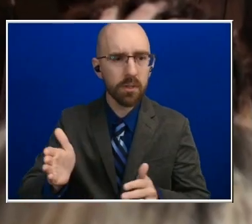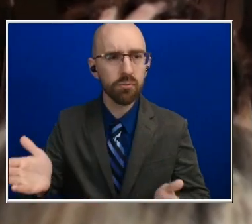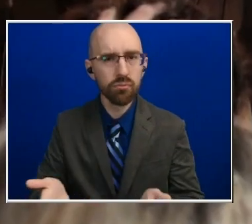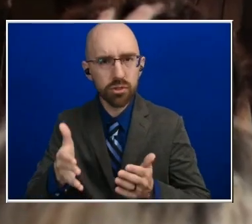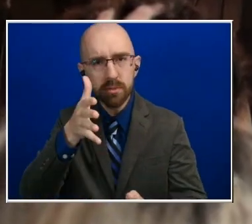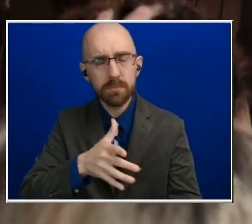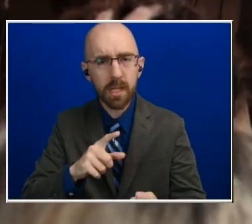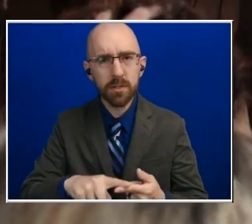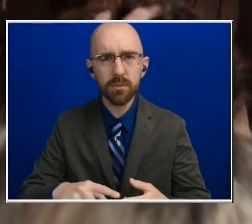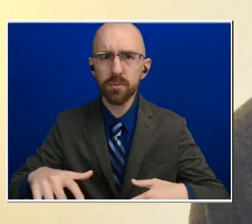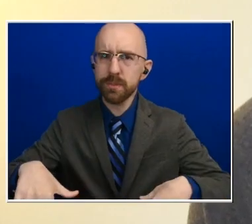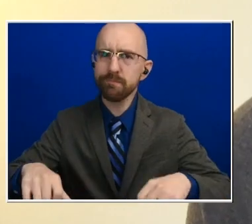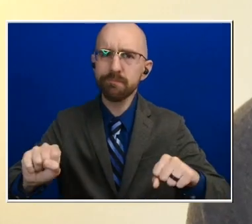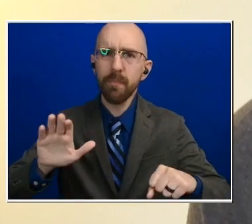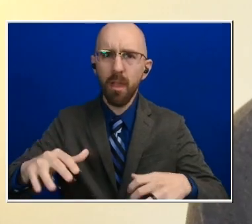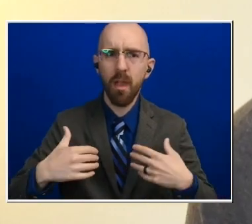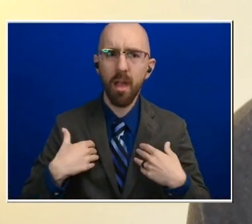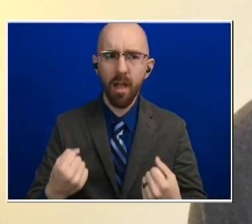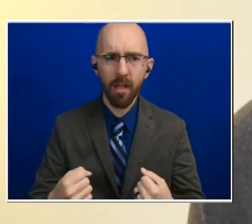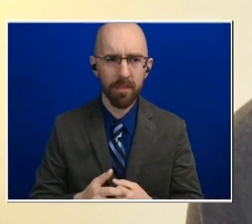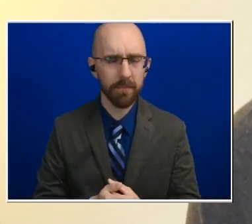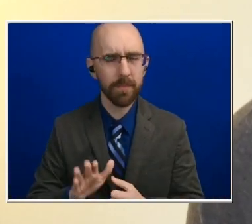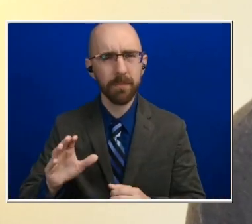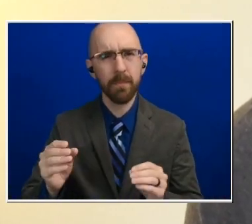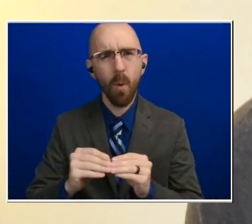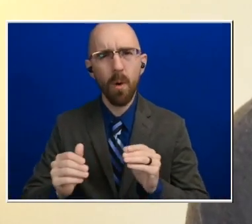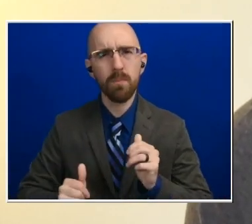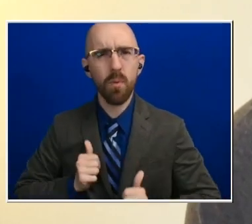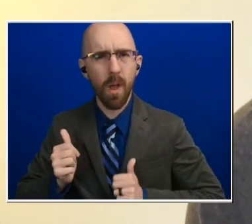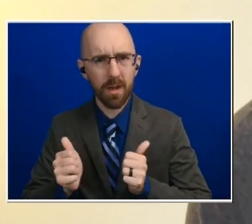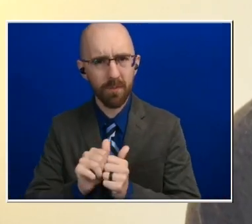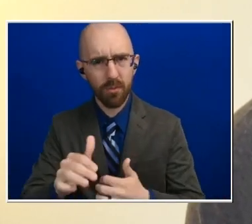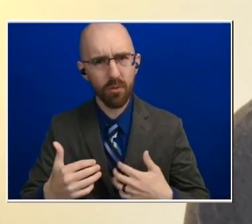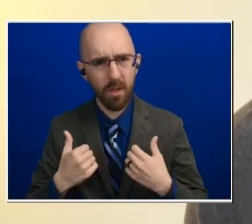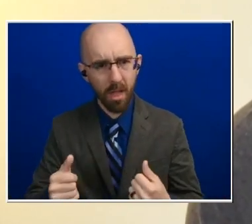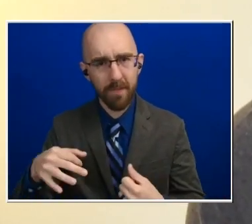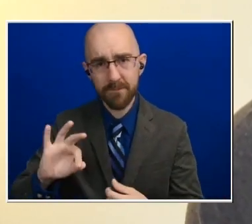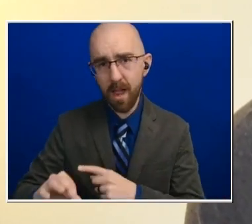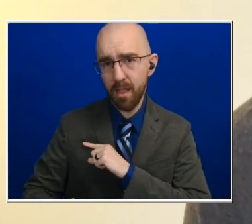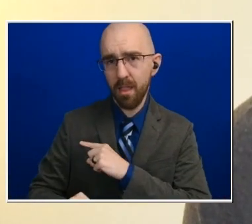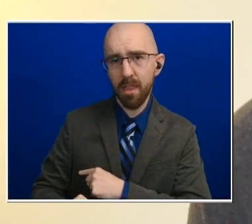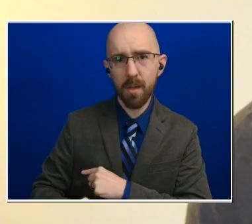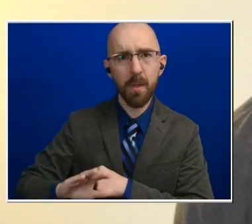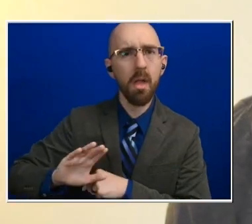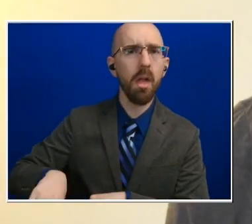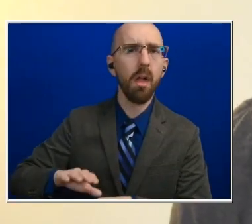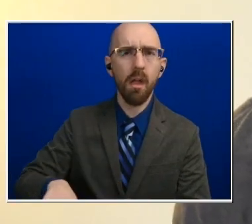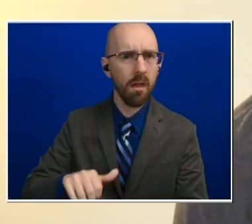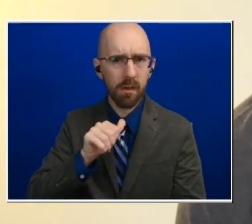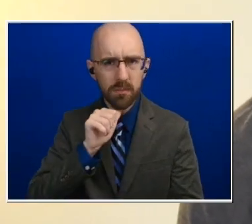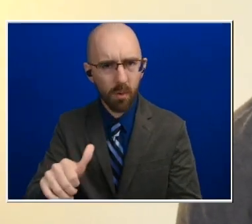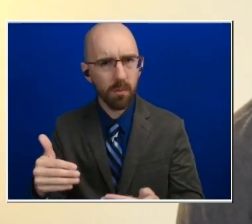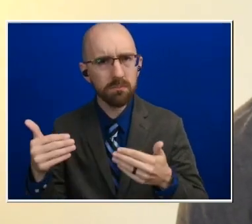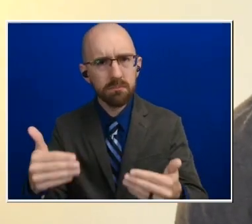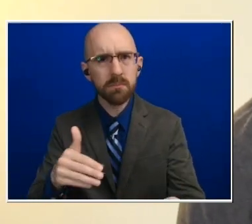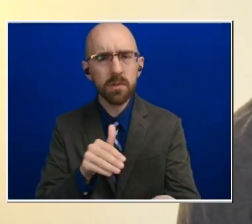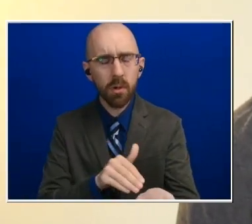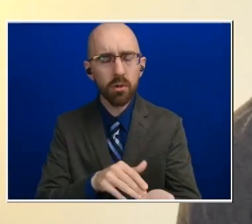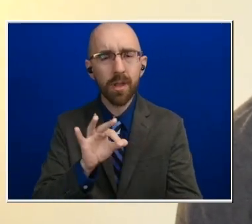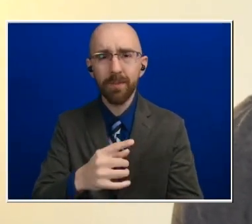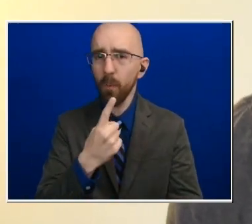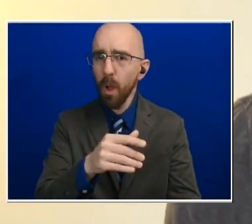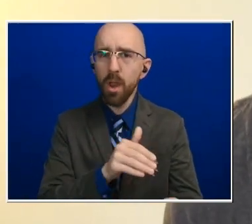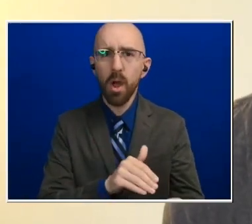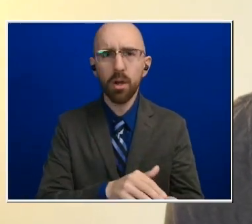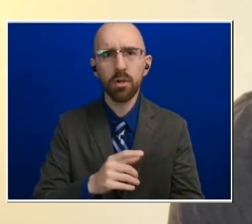of their health. Just be more proactive about your health. If you find a lump, don't brush it off. Go to the doctor. If one doctor tells you, hey, it's nothing, don't worry